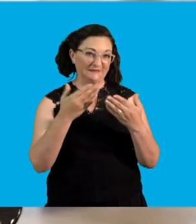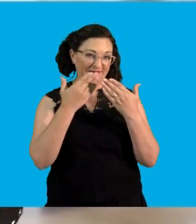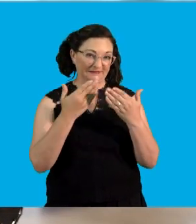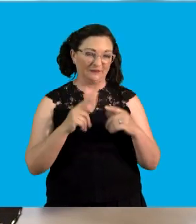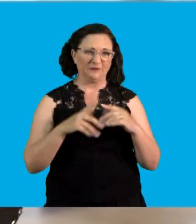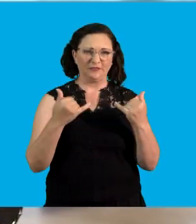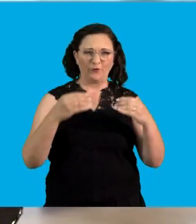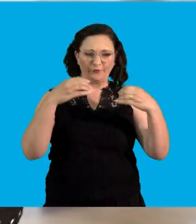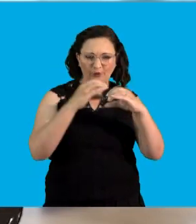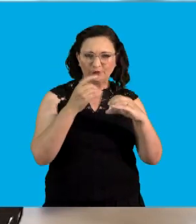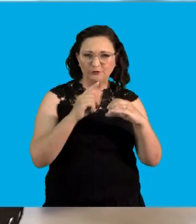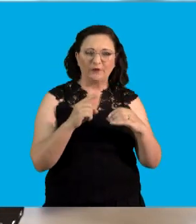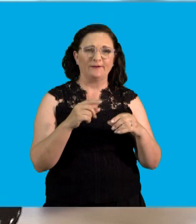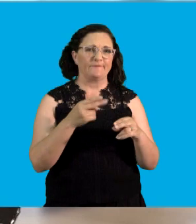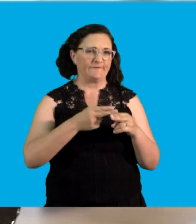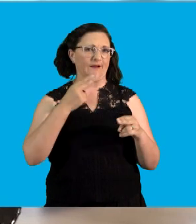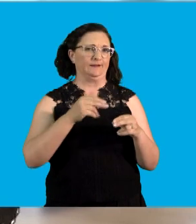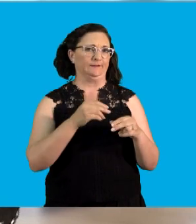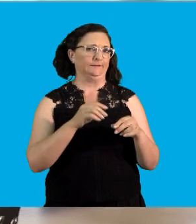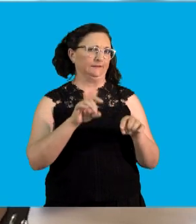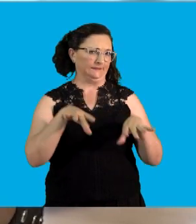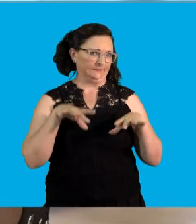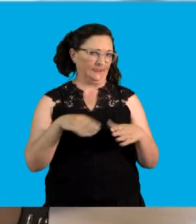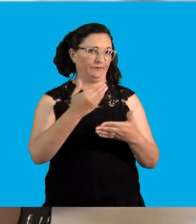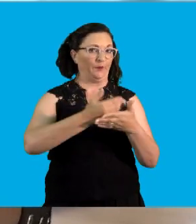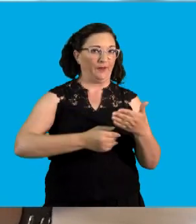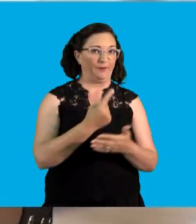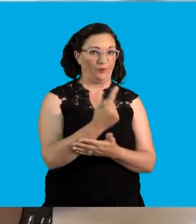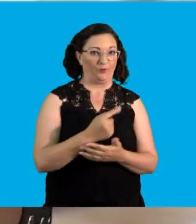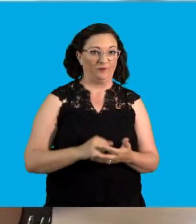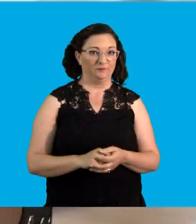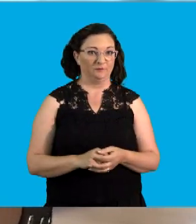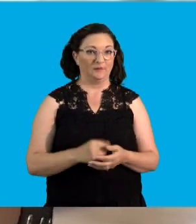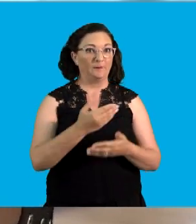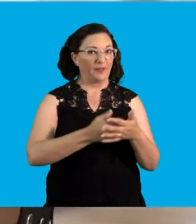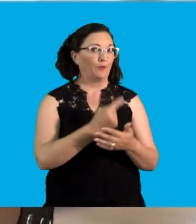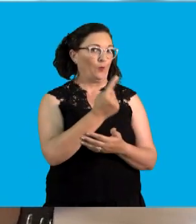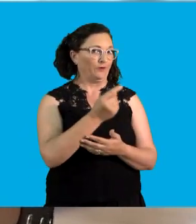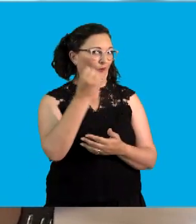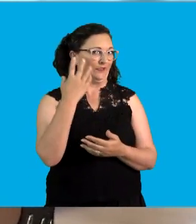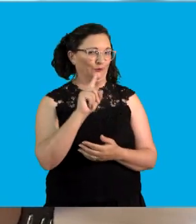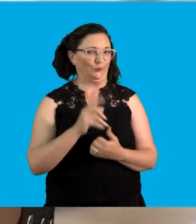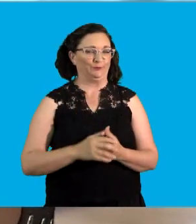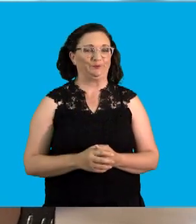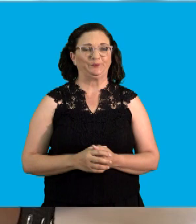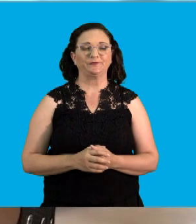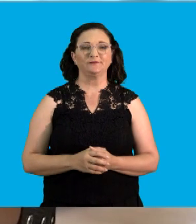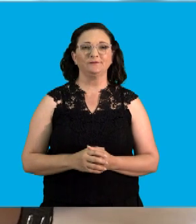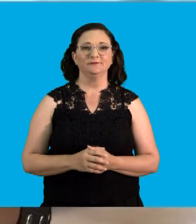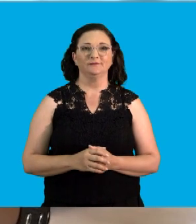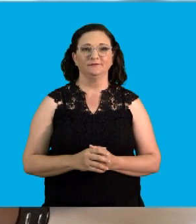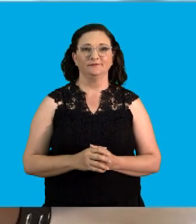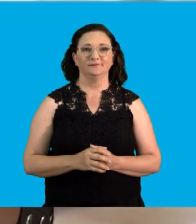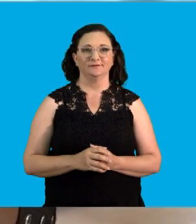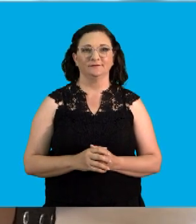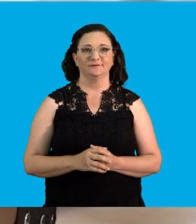on the final exam preps for paper 1. Right, don't forget paper 1. All right,